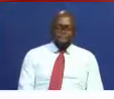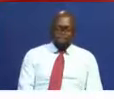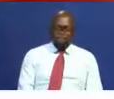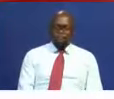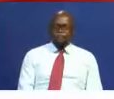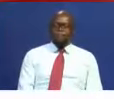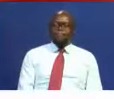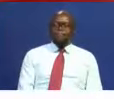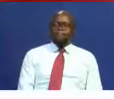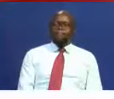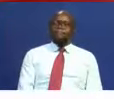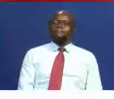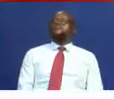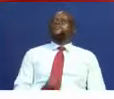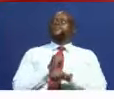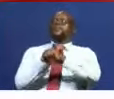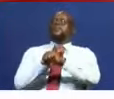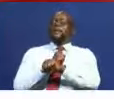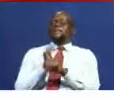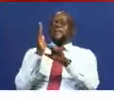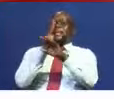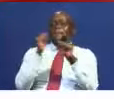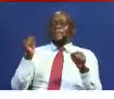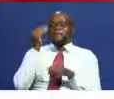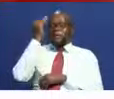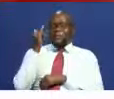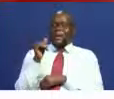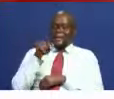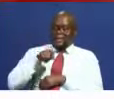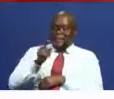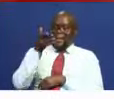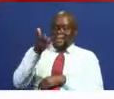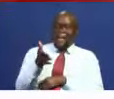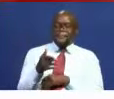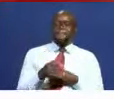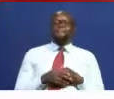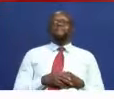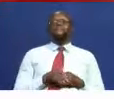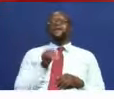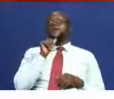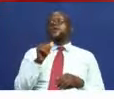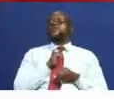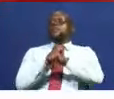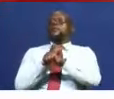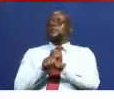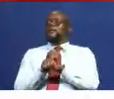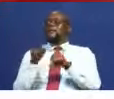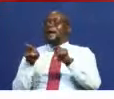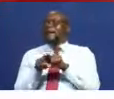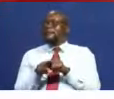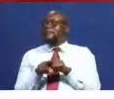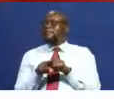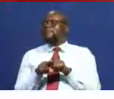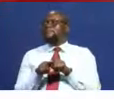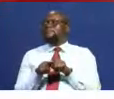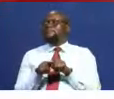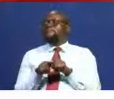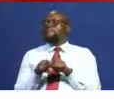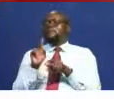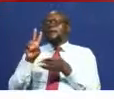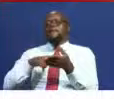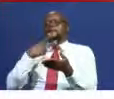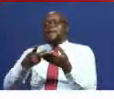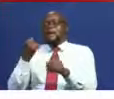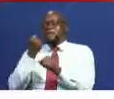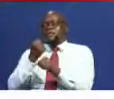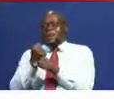and cover the president, because they are there. Not covering him as in not failing, for